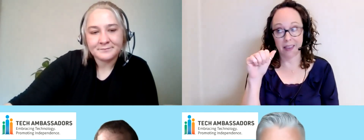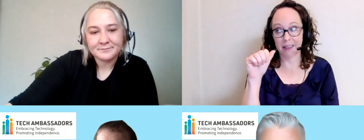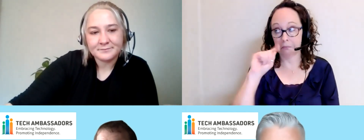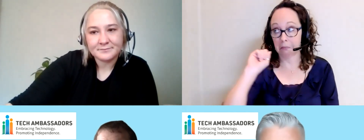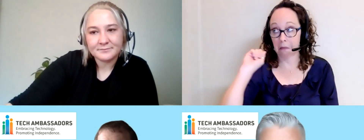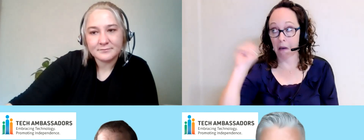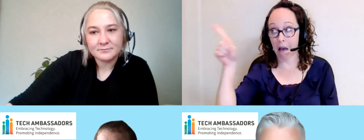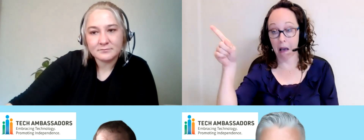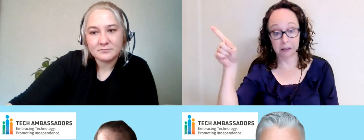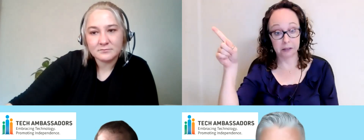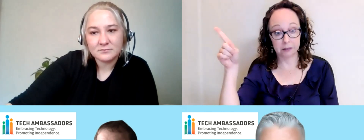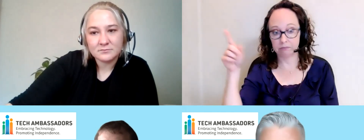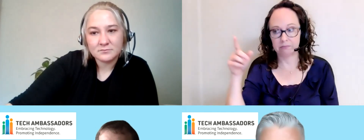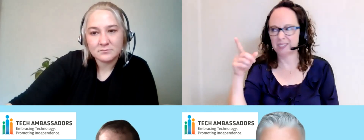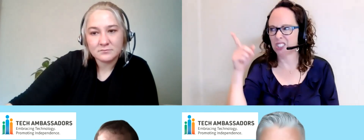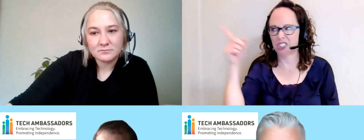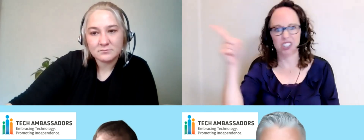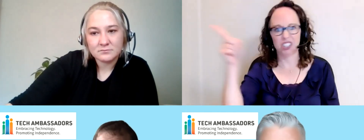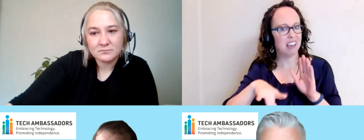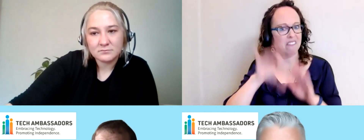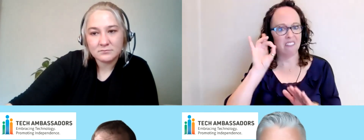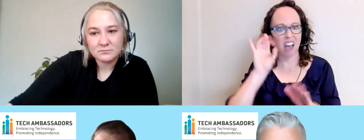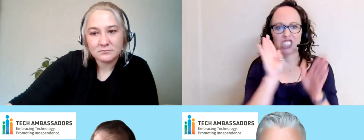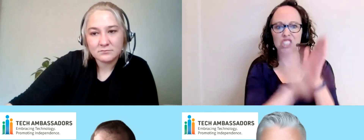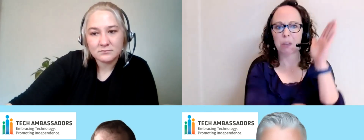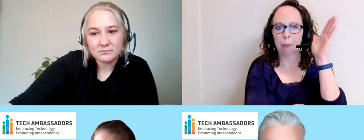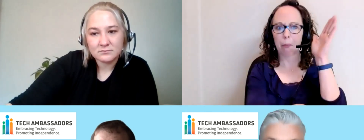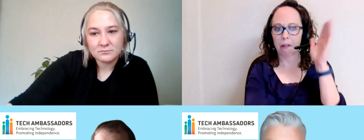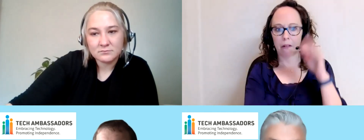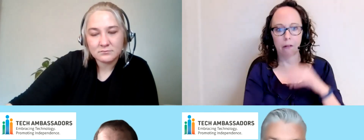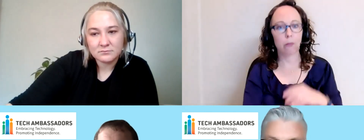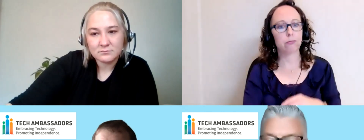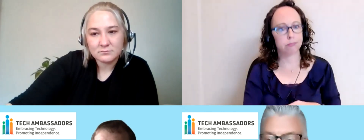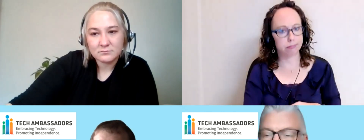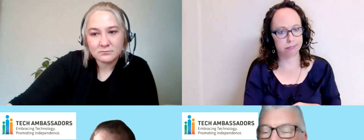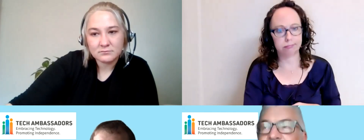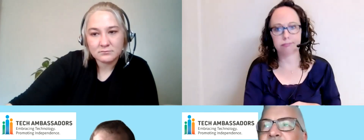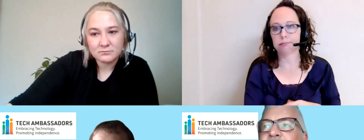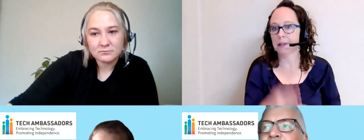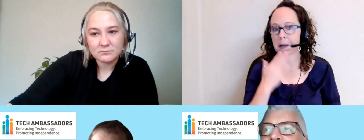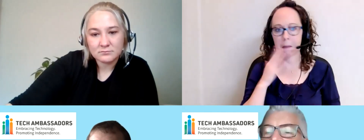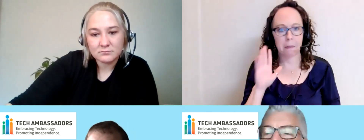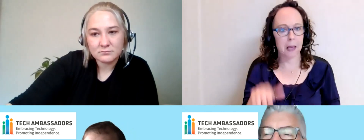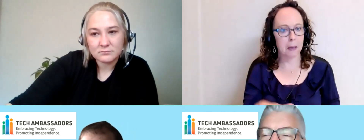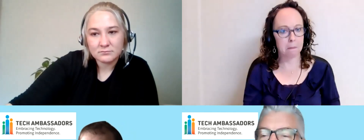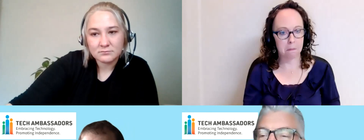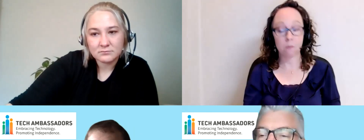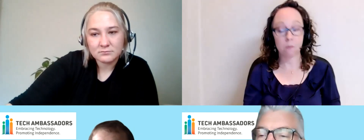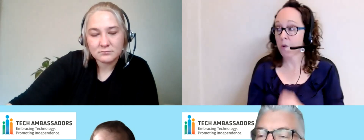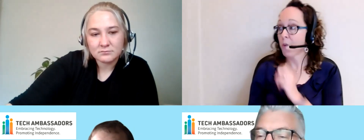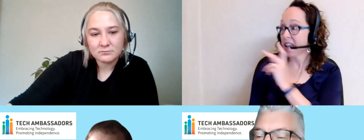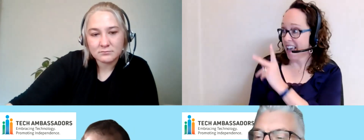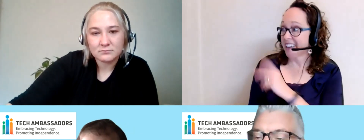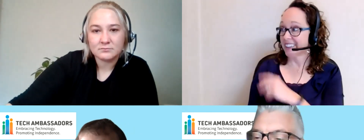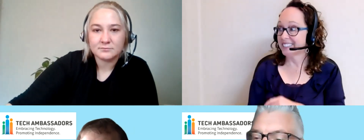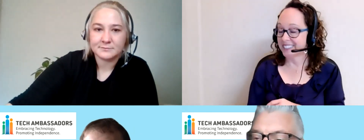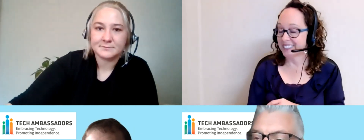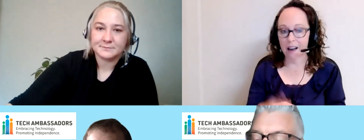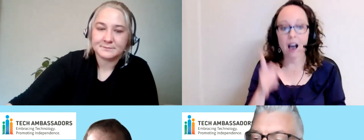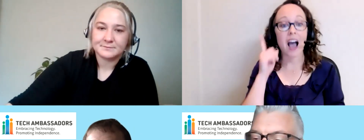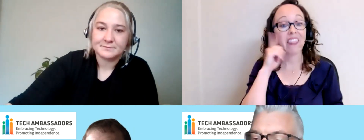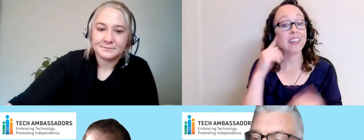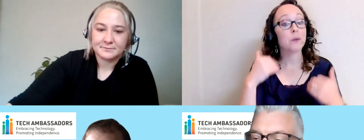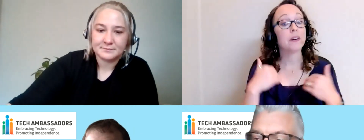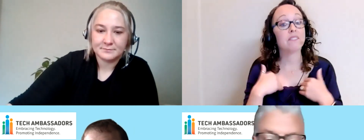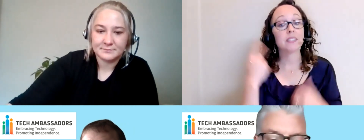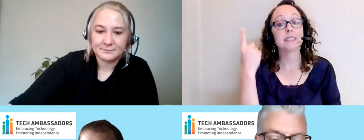it's as cheap as the Utensil Cleaner is. Okay. I think we have someone who